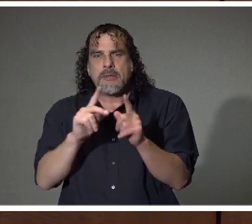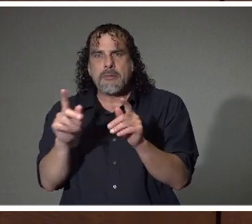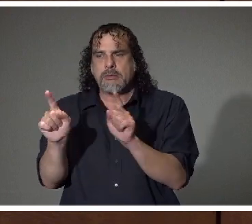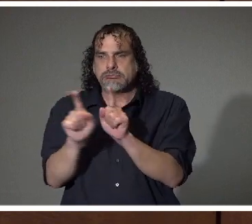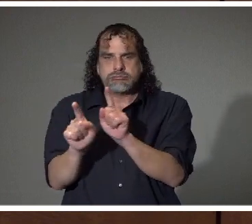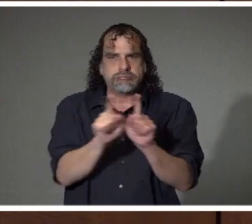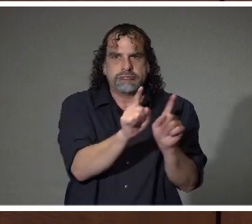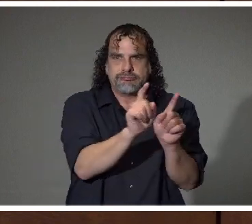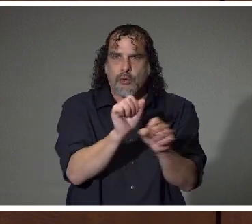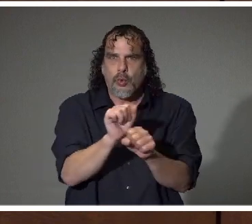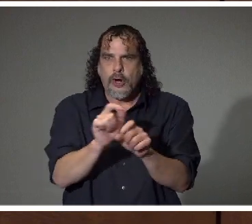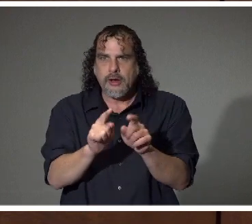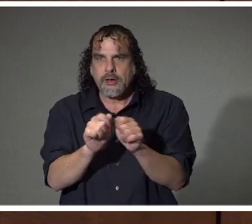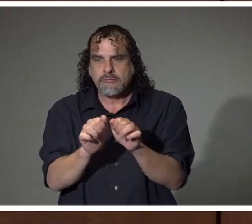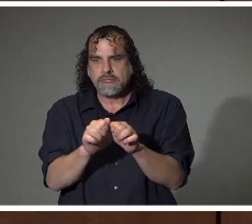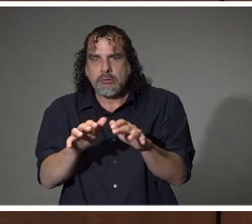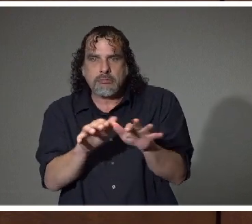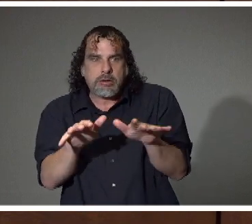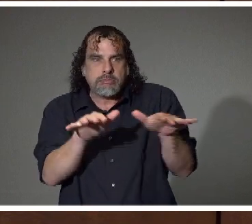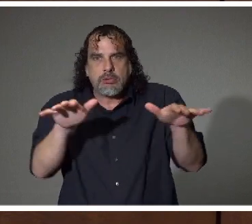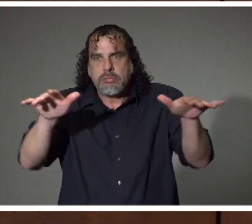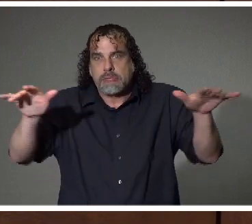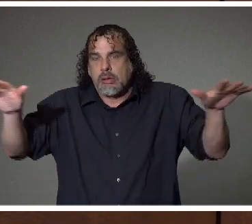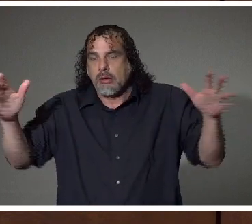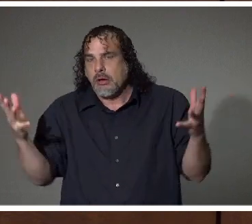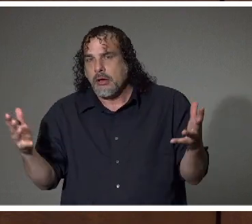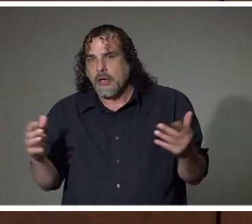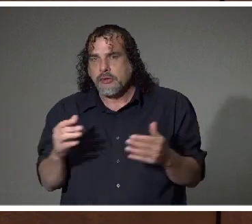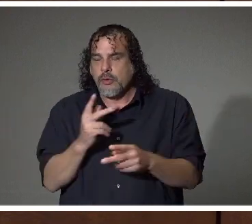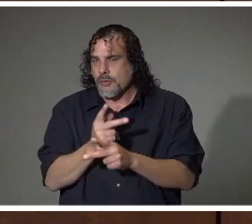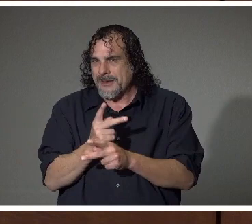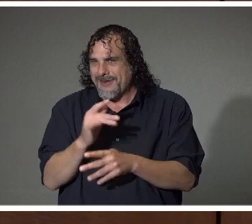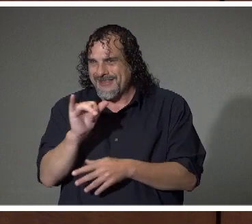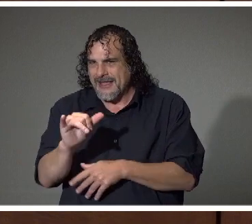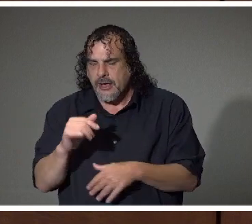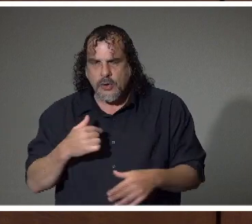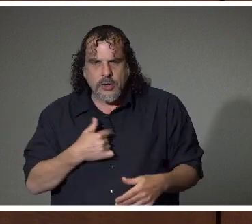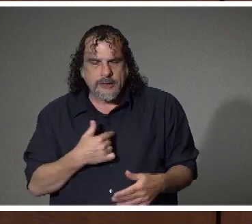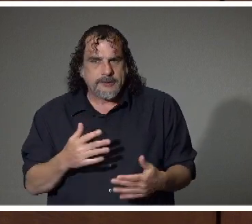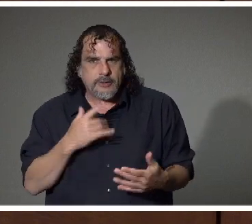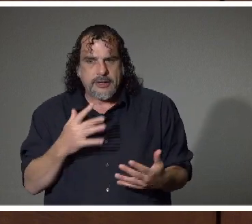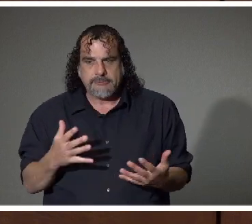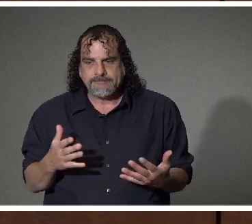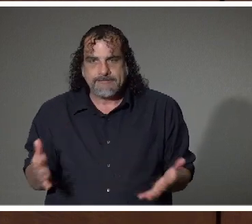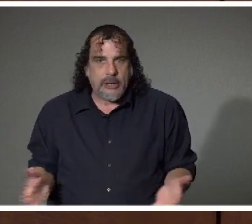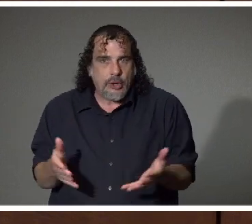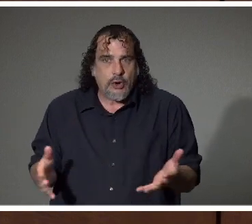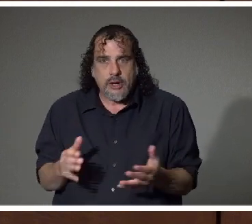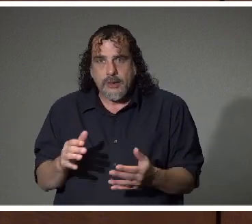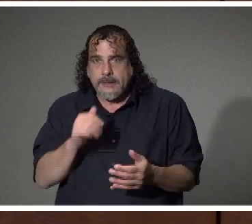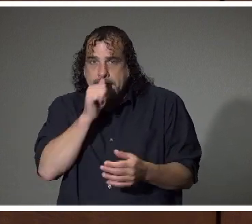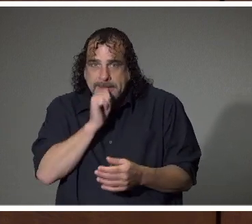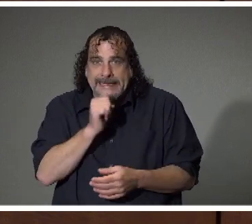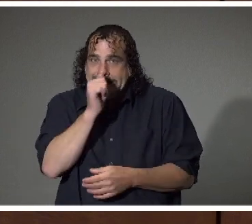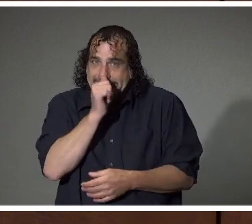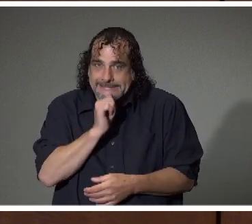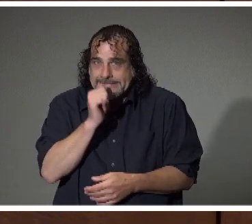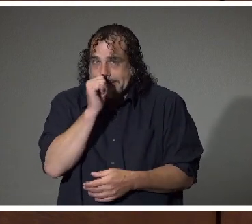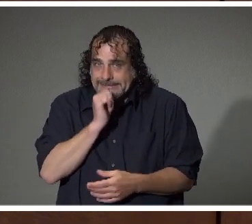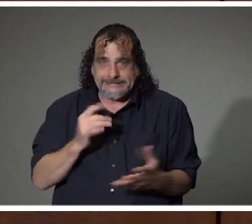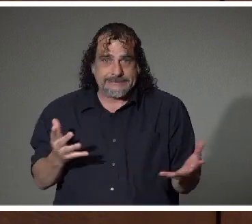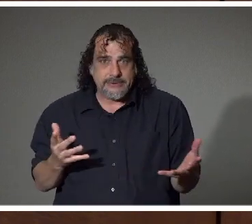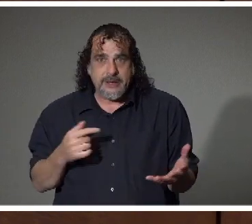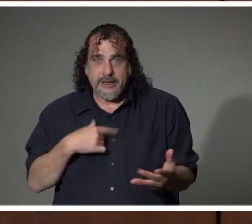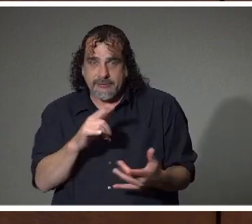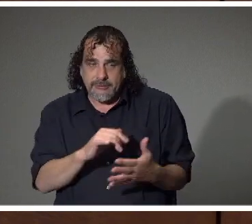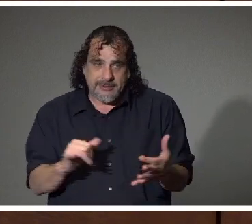another. It's very possible for outbreaks to occur, so we want to be very careful about that. Strongly encourage patience for everyone in the community, whether if you've been placed